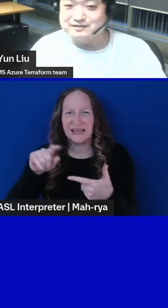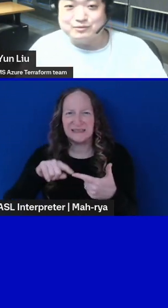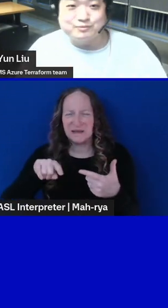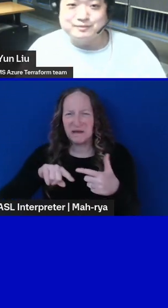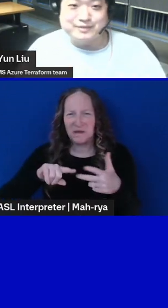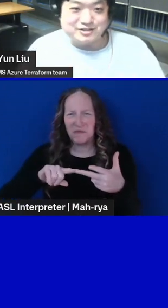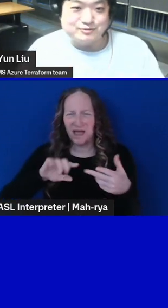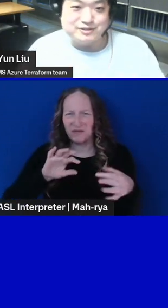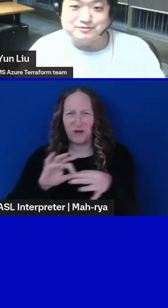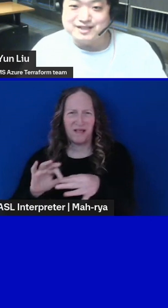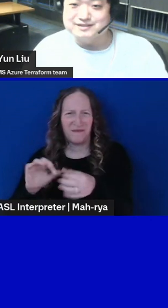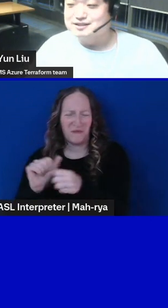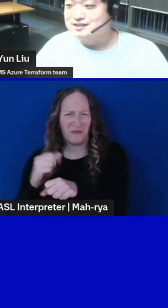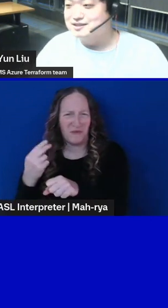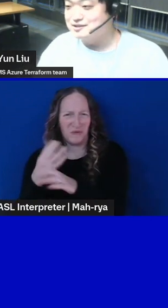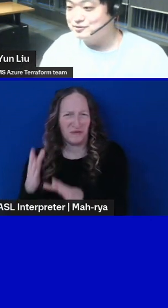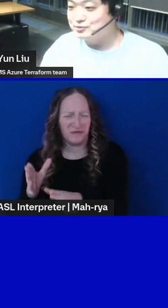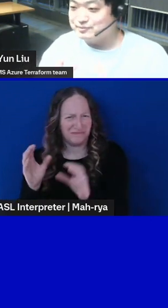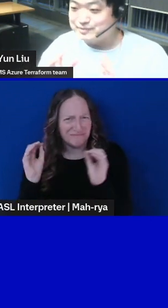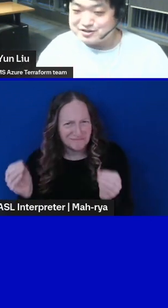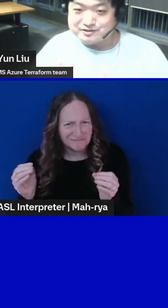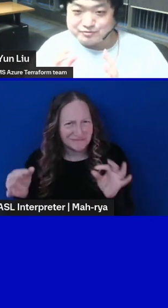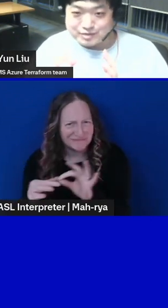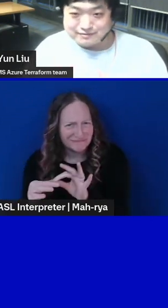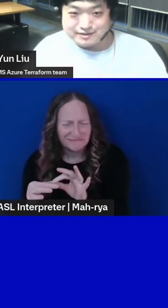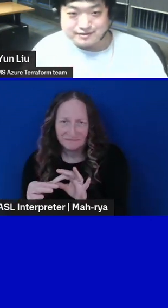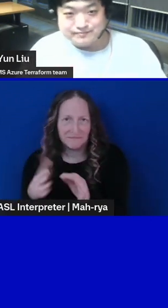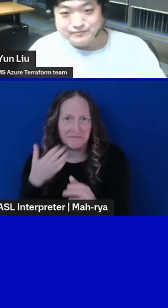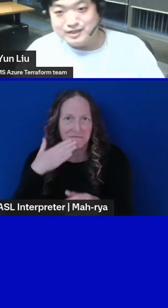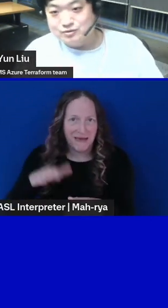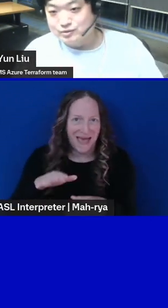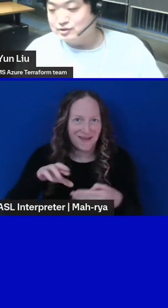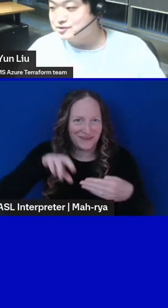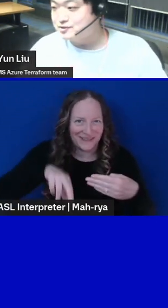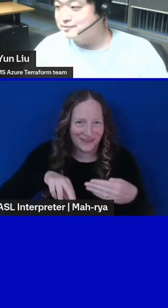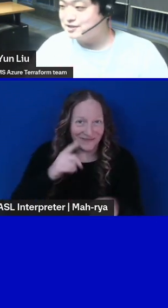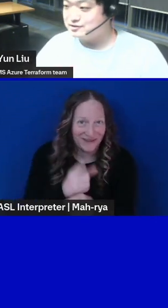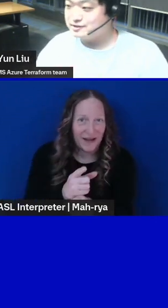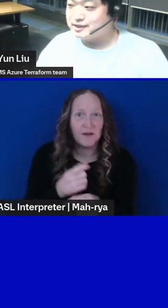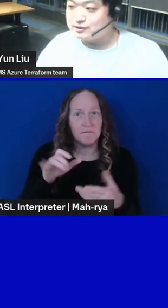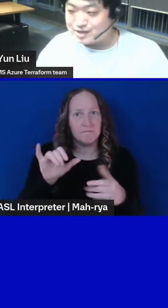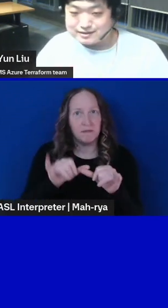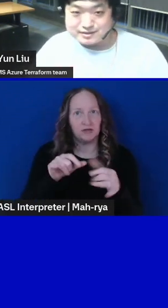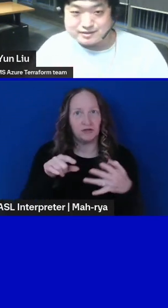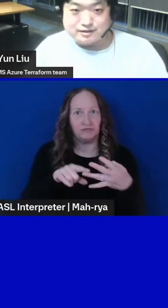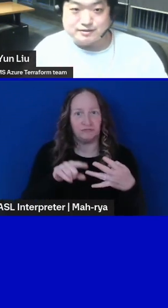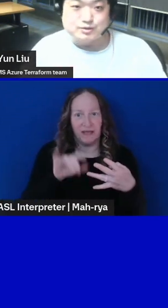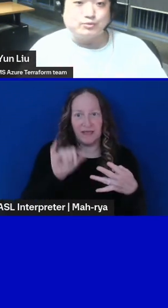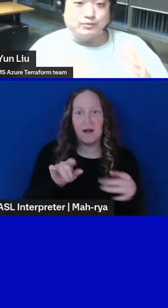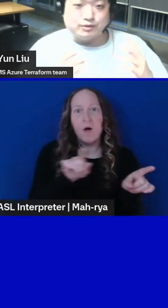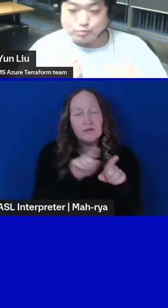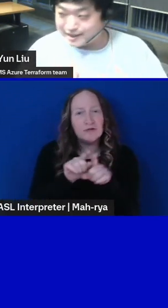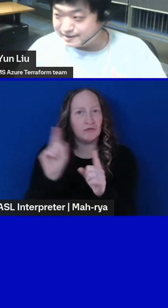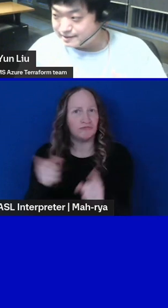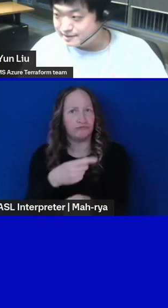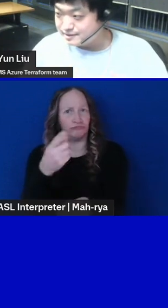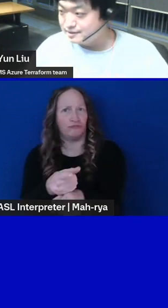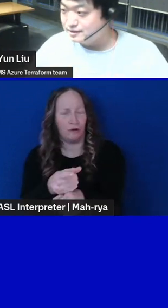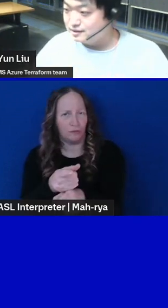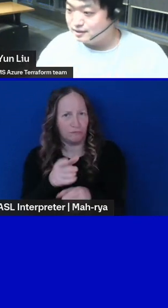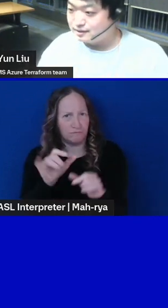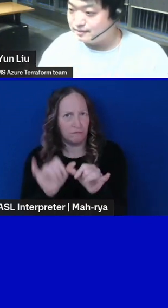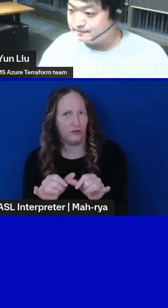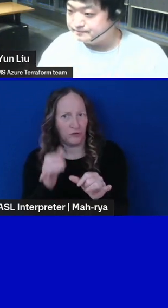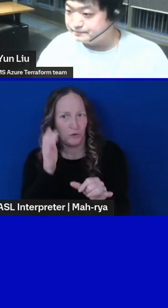input, that will be a bad generator, right? So we measure the relevance. We also measure the correctness. So we will break